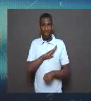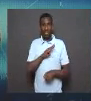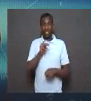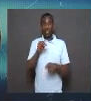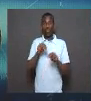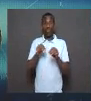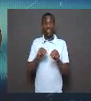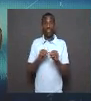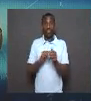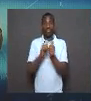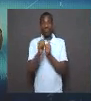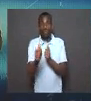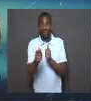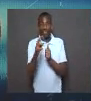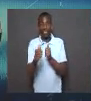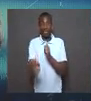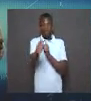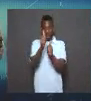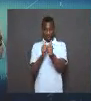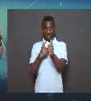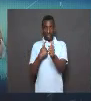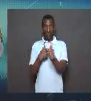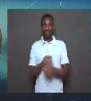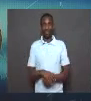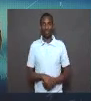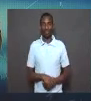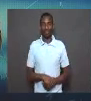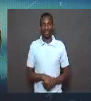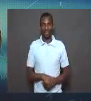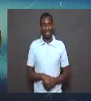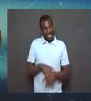behavior moving forwards and backwards.